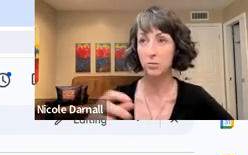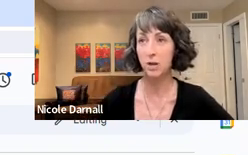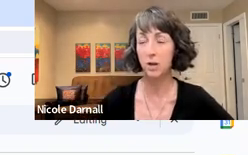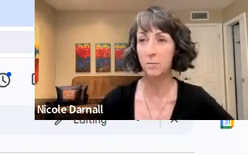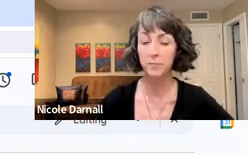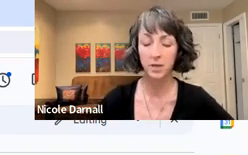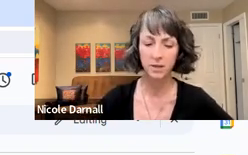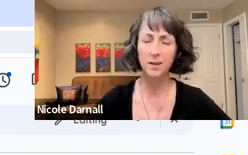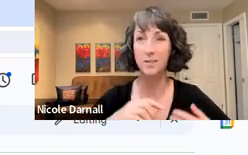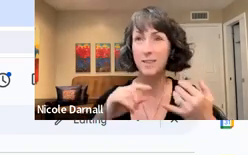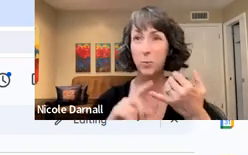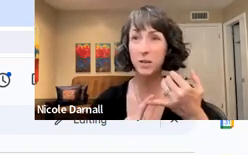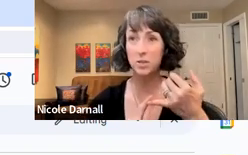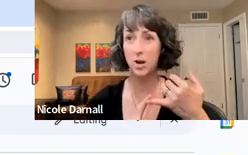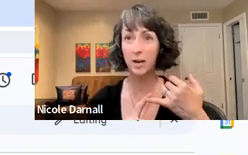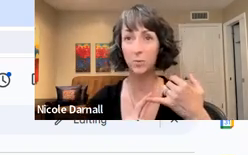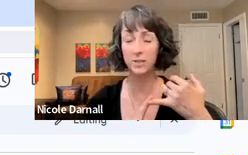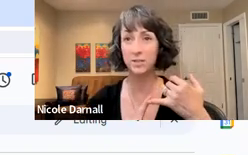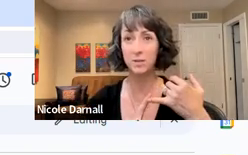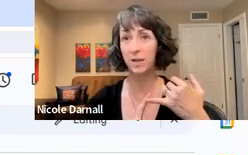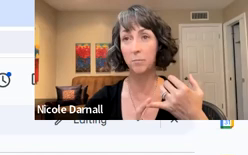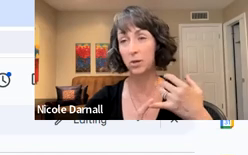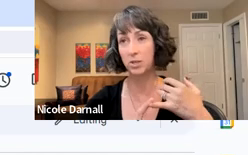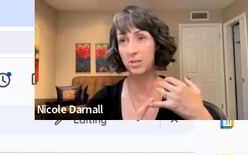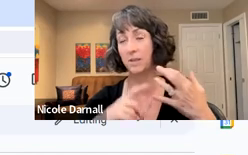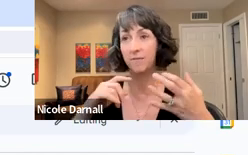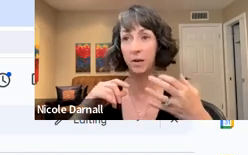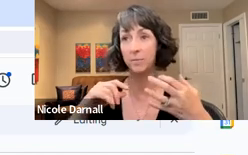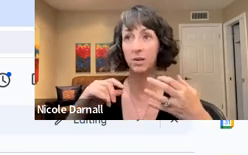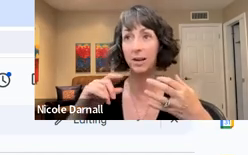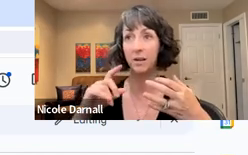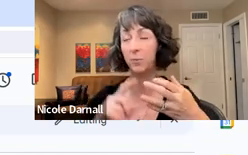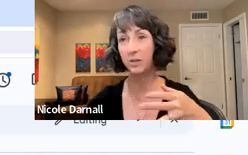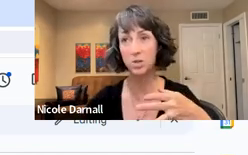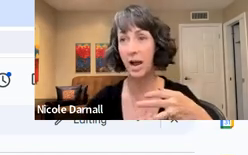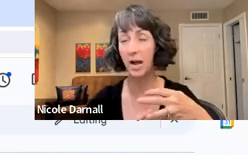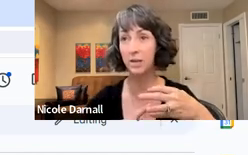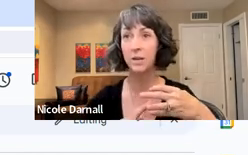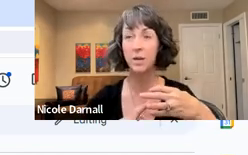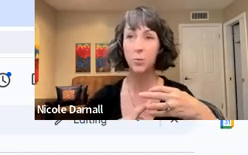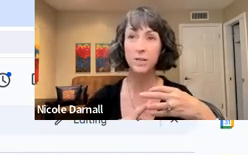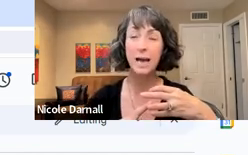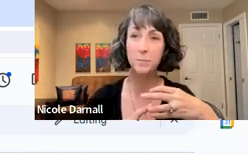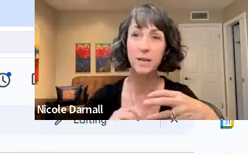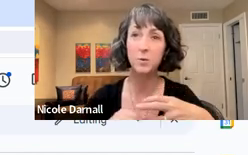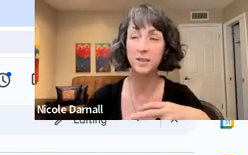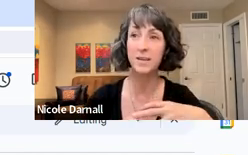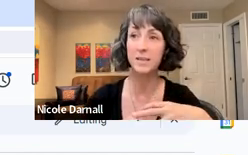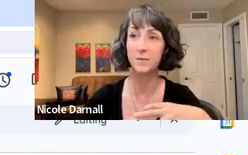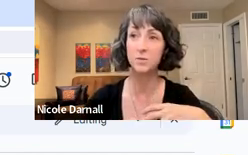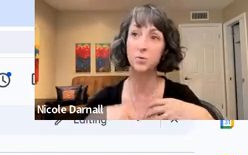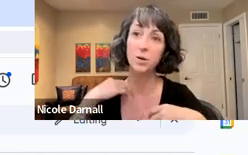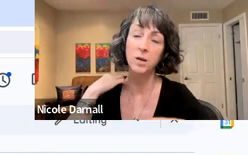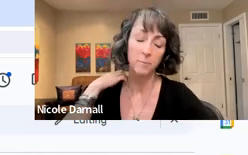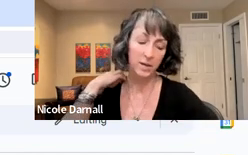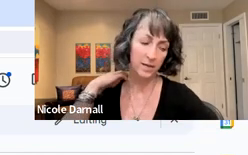measure, we can track what's getting purchased on the environmental aisle, and we can track what's happening within